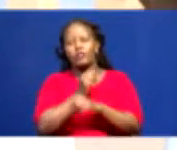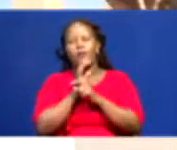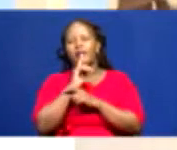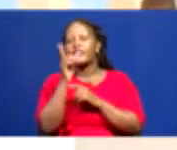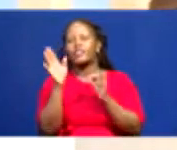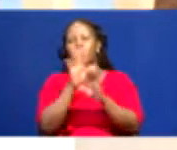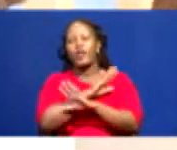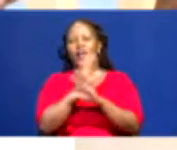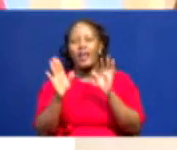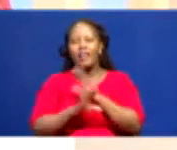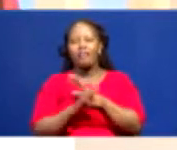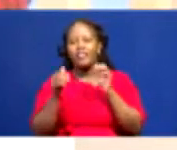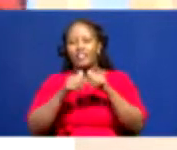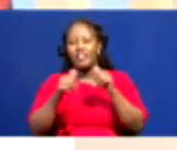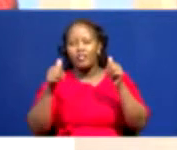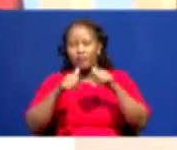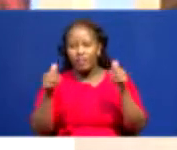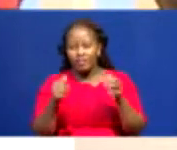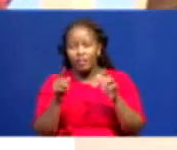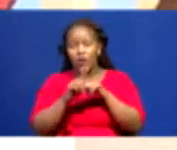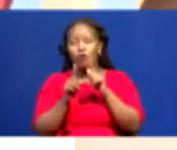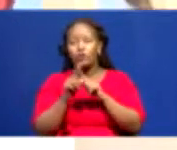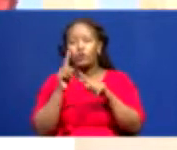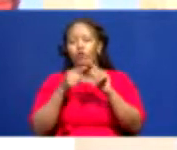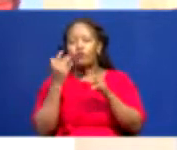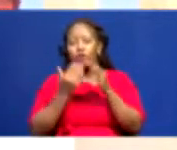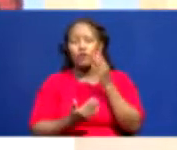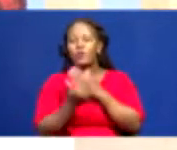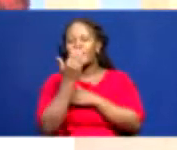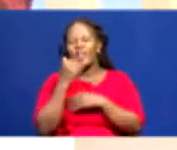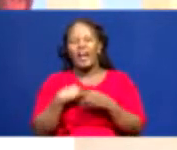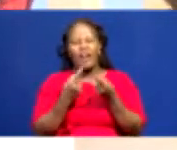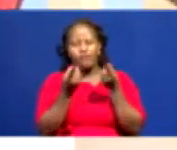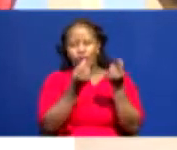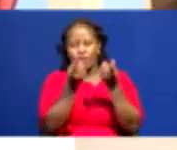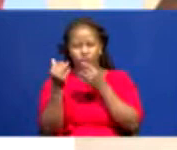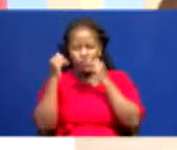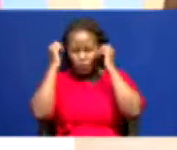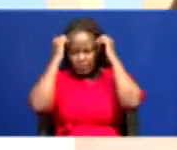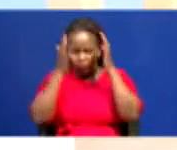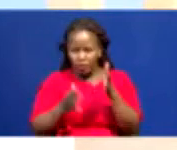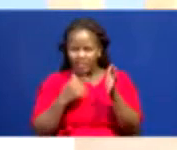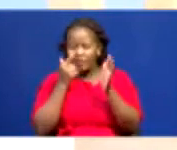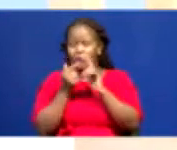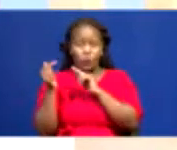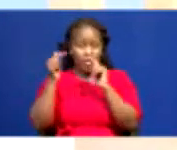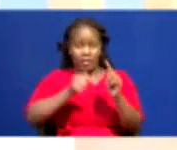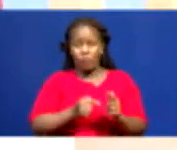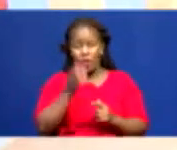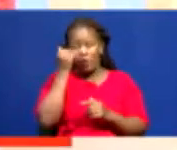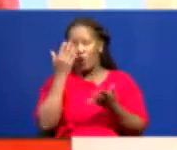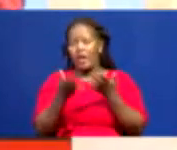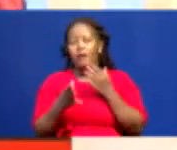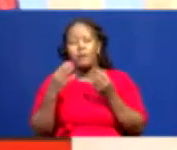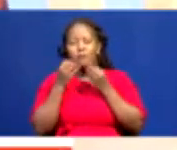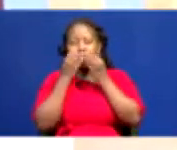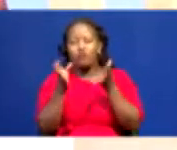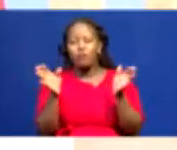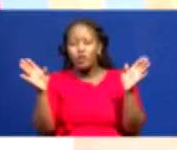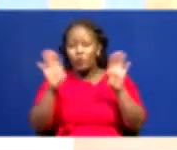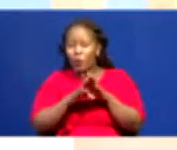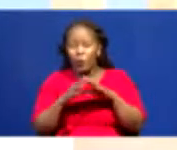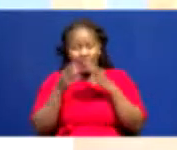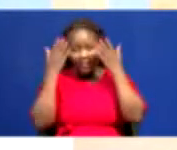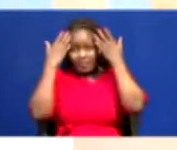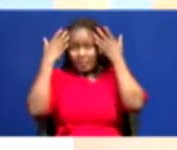fine. And what he's telling us is since morning, there are only a few learners who came in the morning and probably they didn't know that the schools had been closed or they